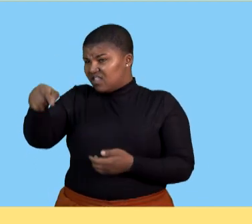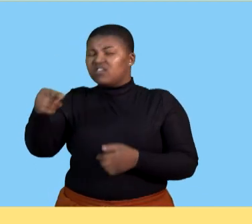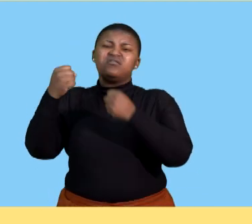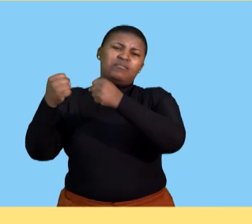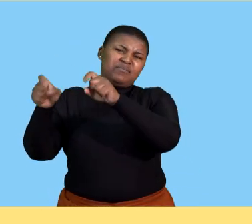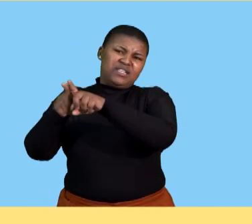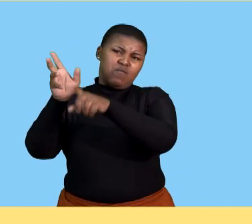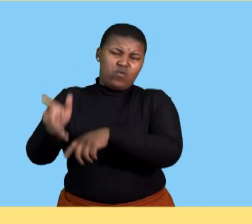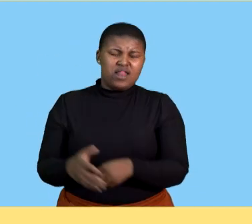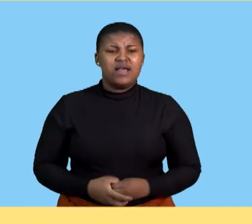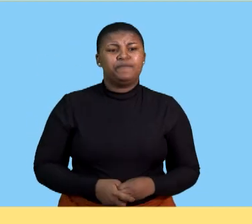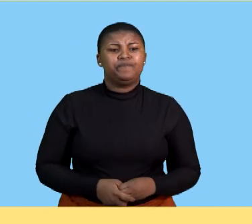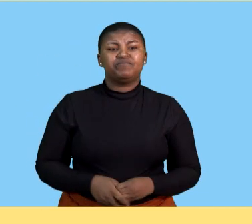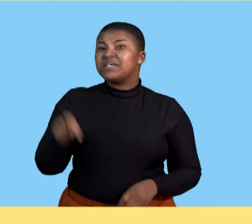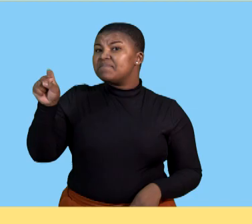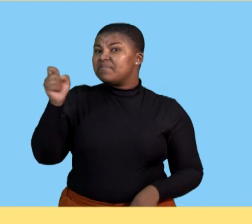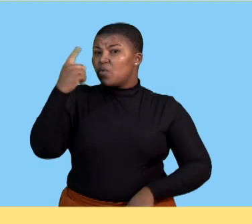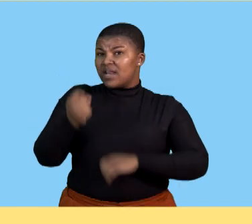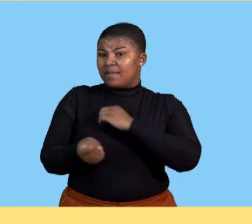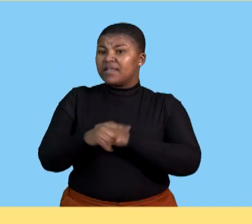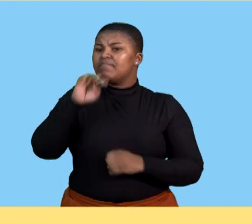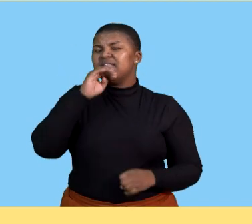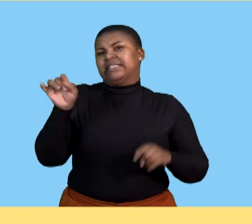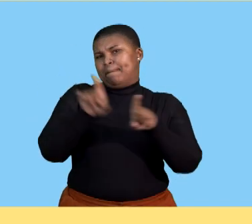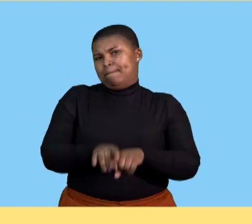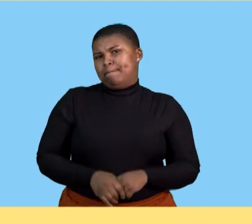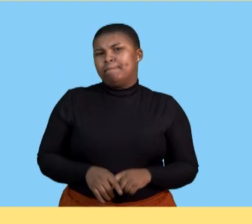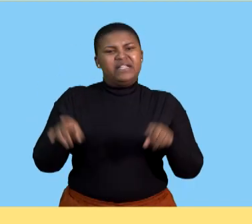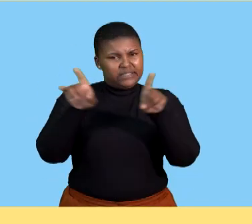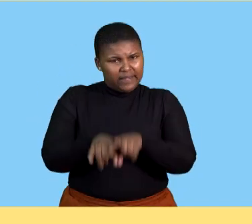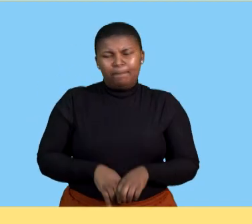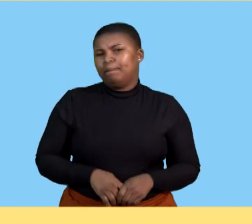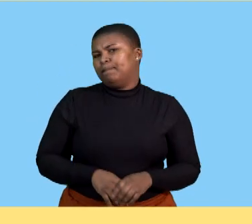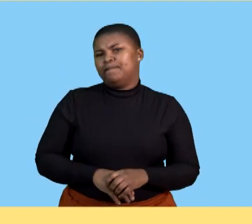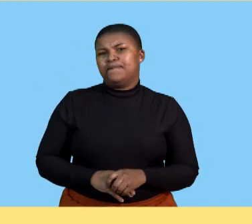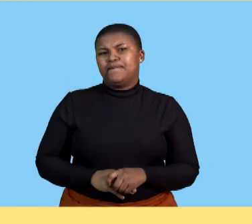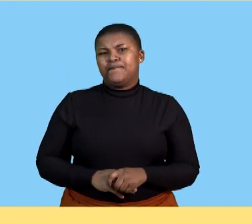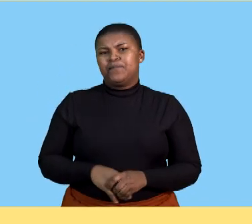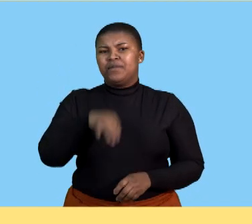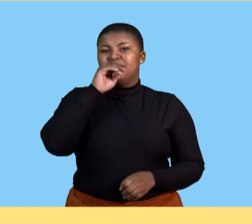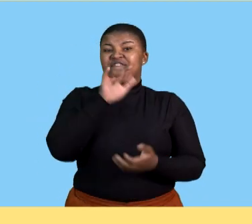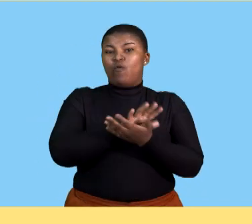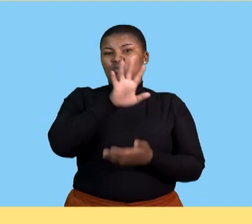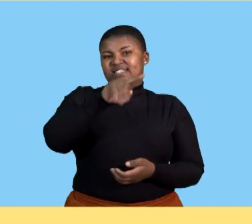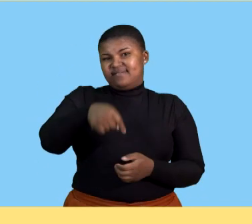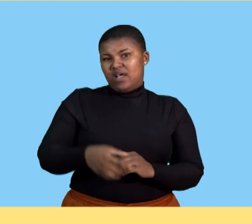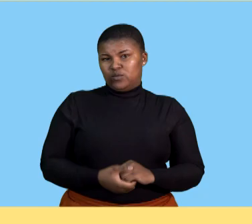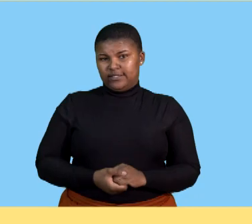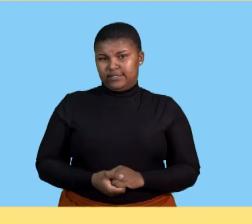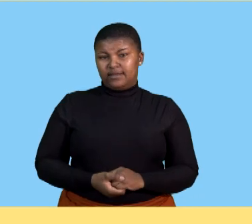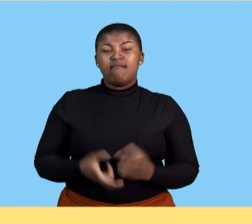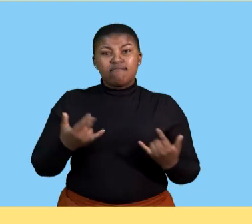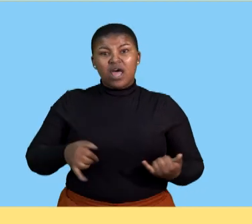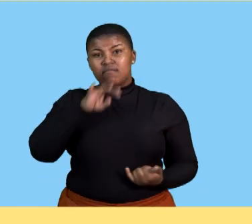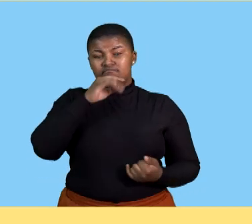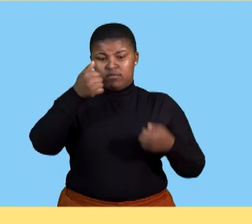the same thing. In this case, it remains the same, meaning 14,000. So